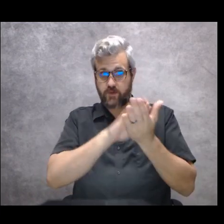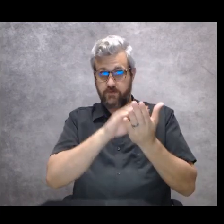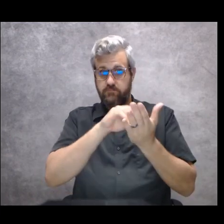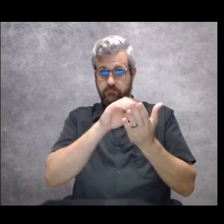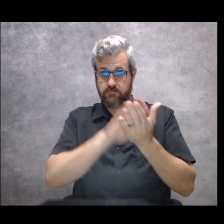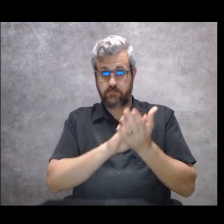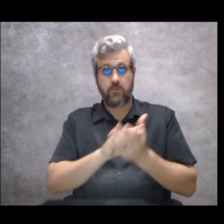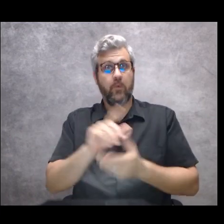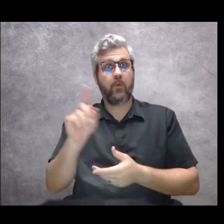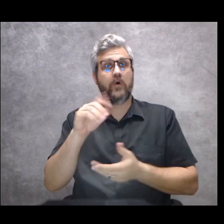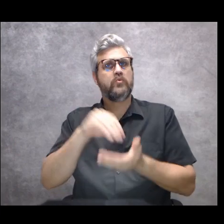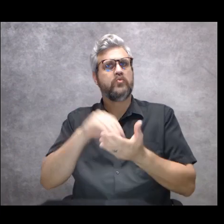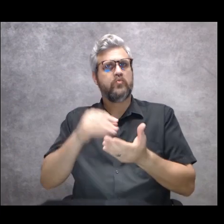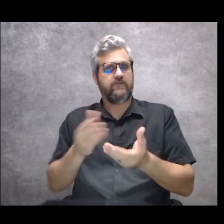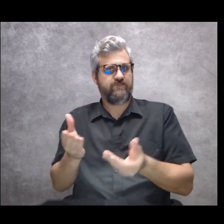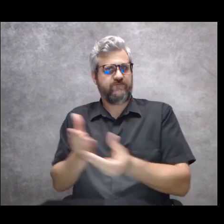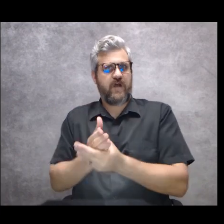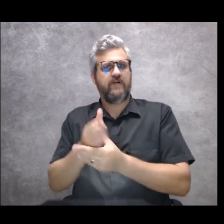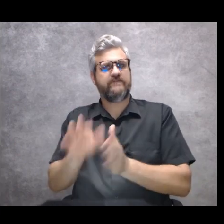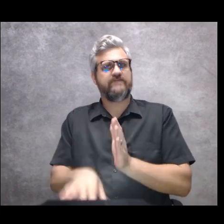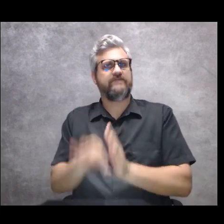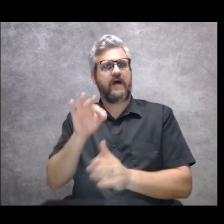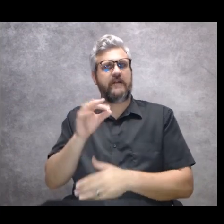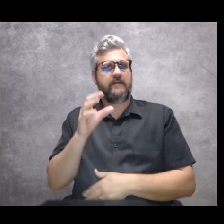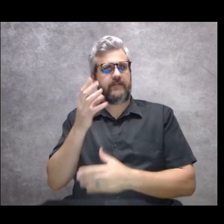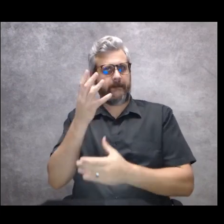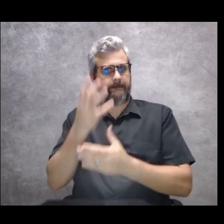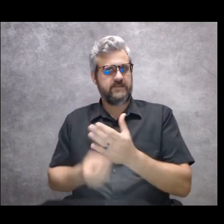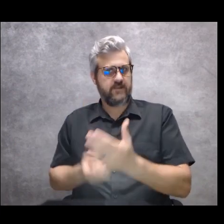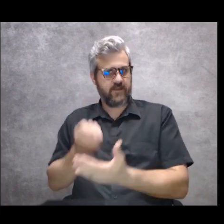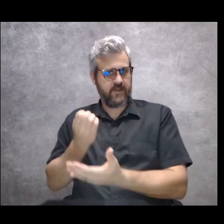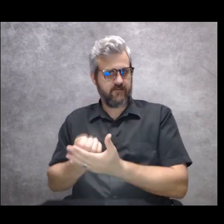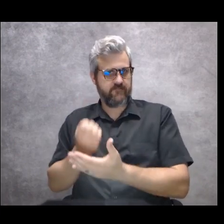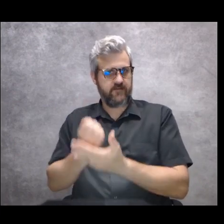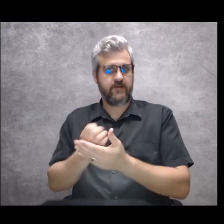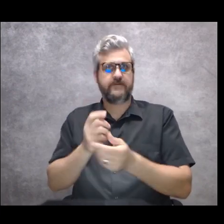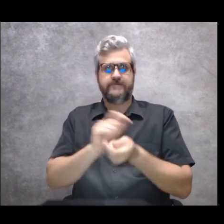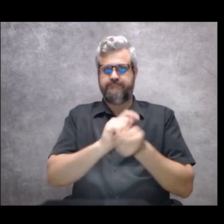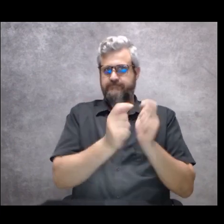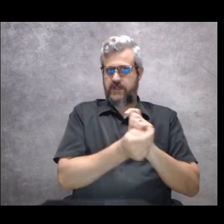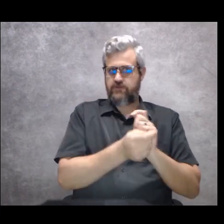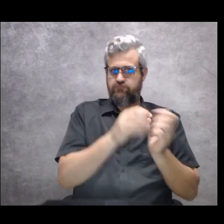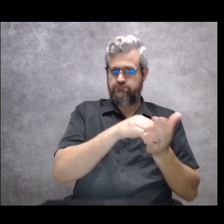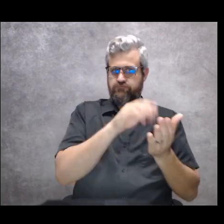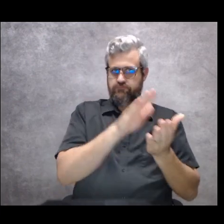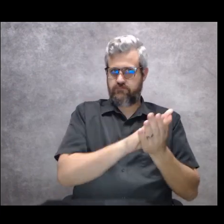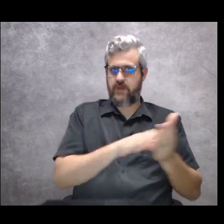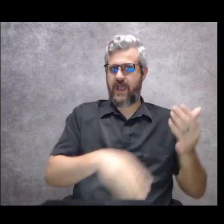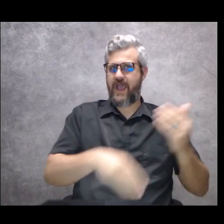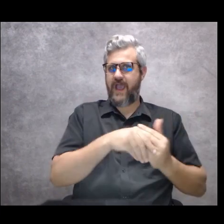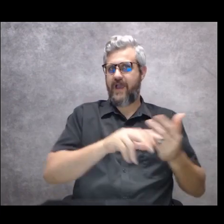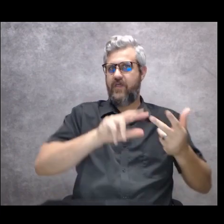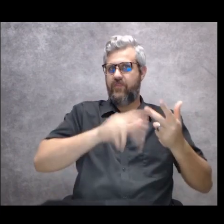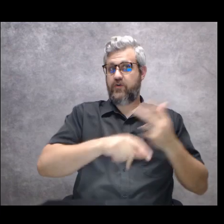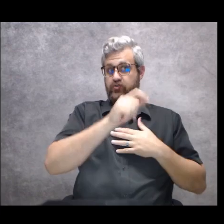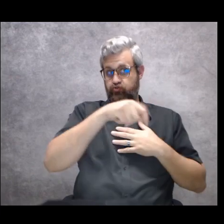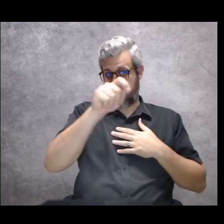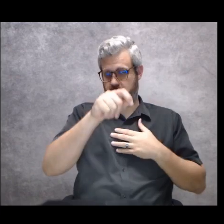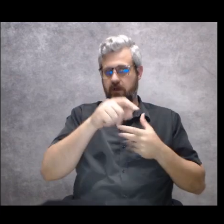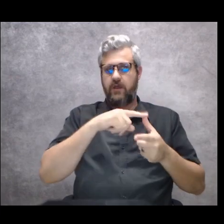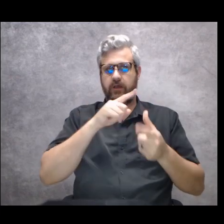the missing evidence. Update the student's record with the correct 3rd checkbox and click Save.